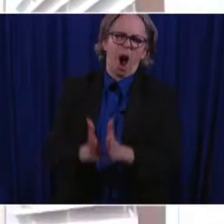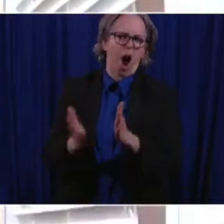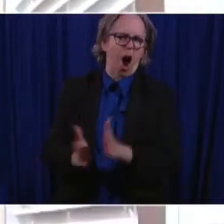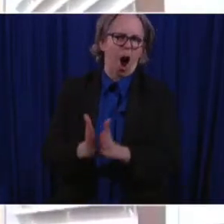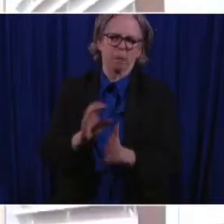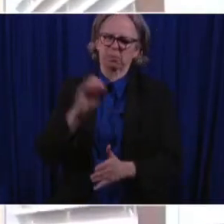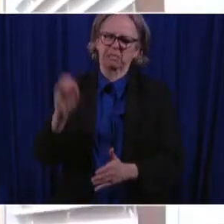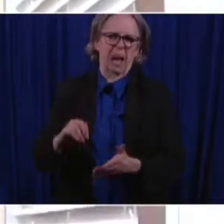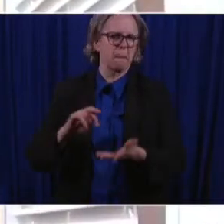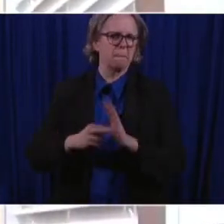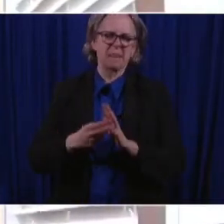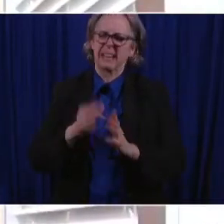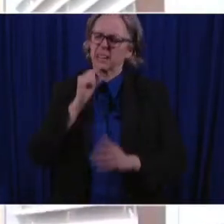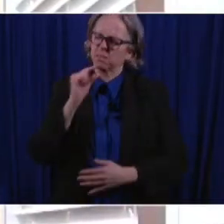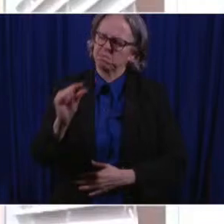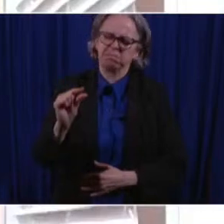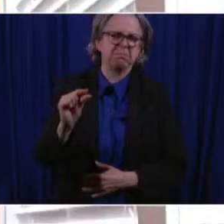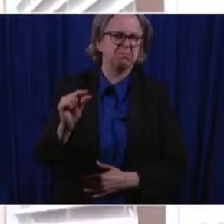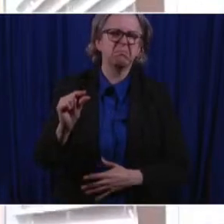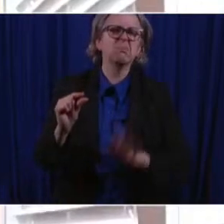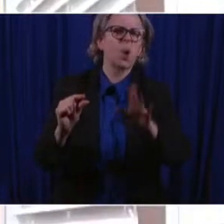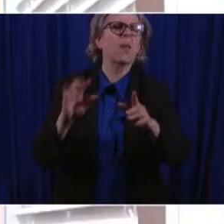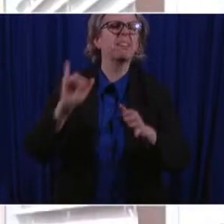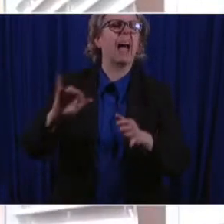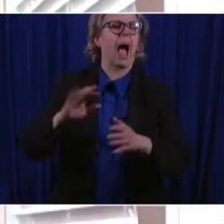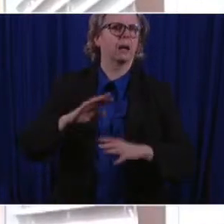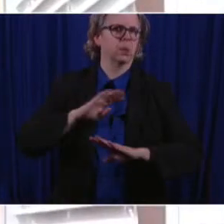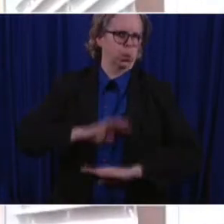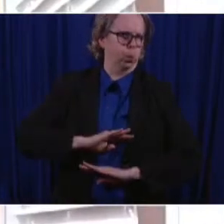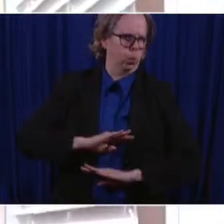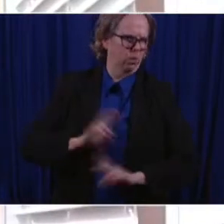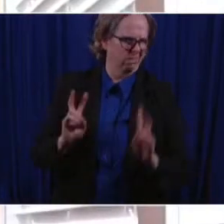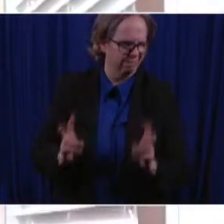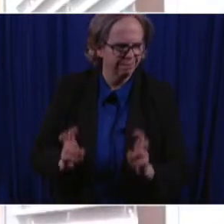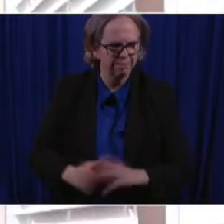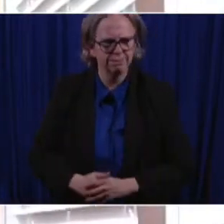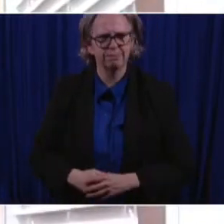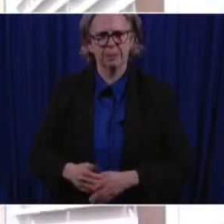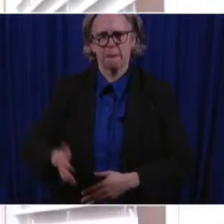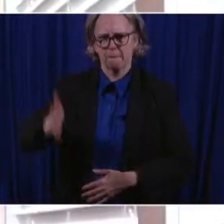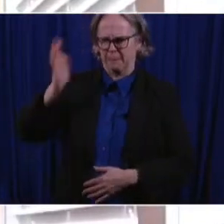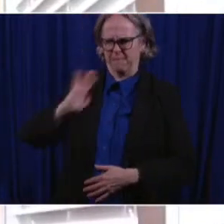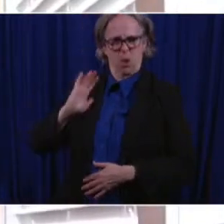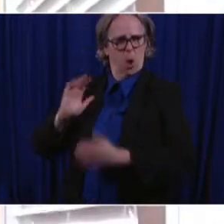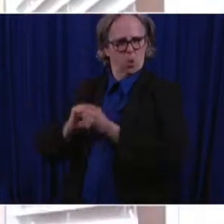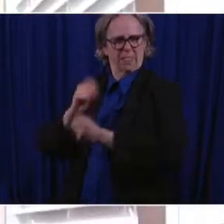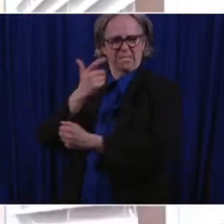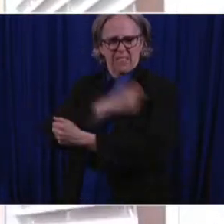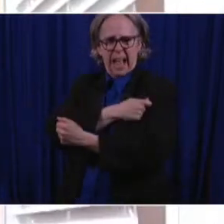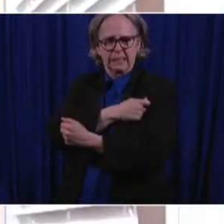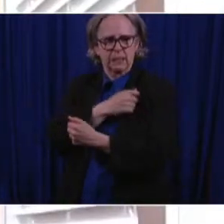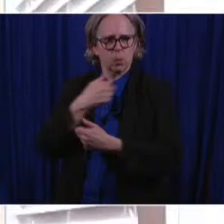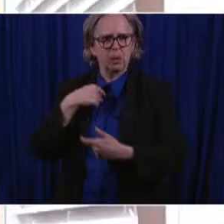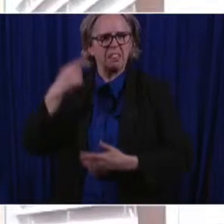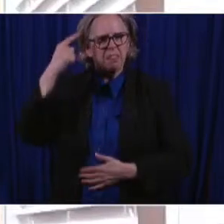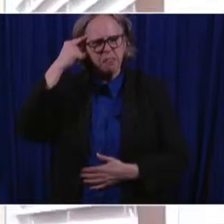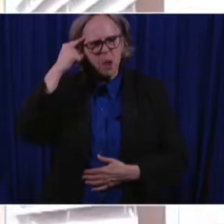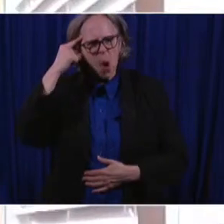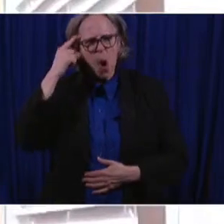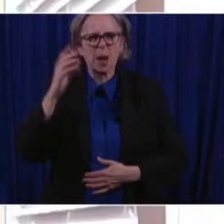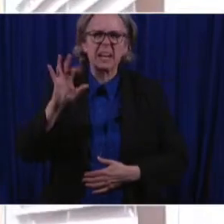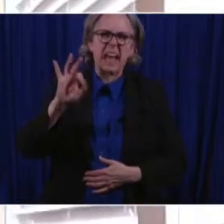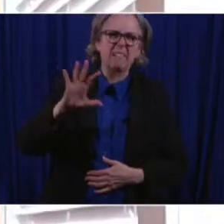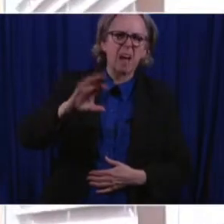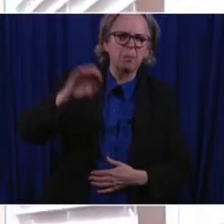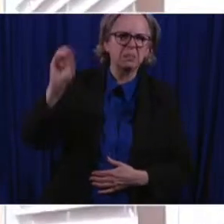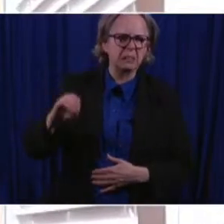vaccines appeared to be about 95% effective. Well, they're proving to be more effective than that